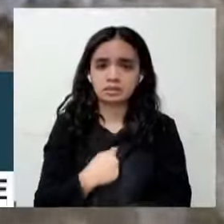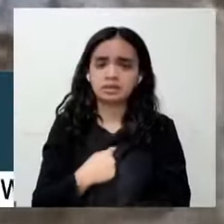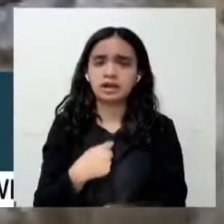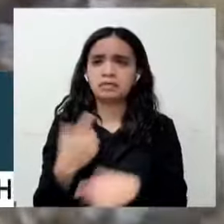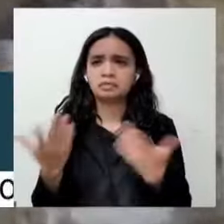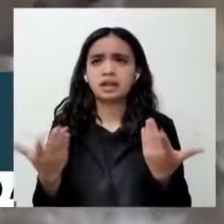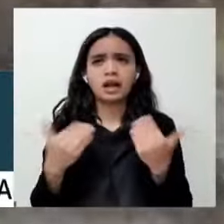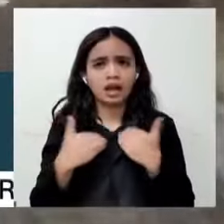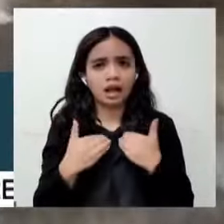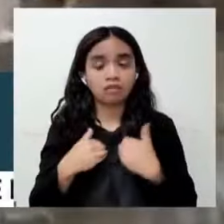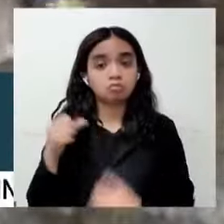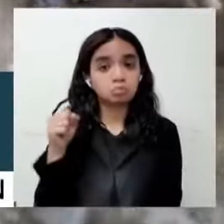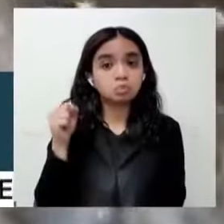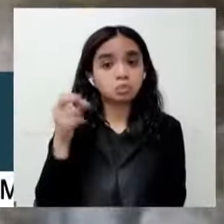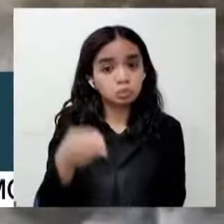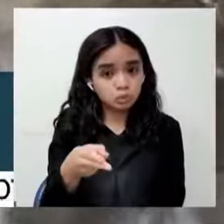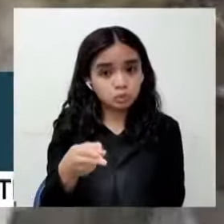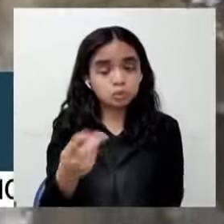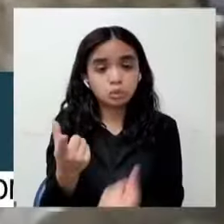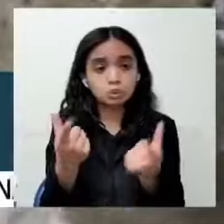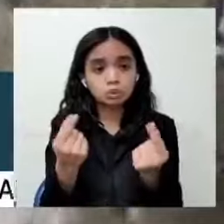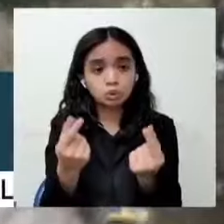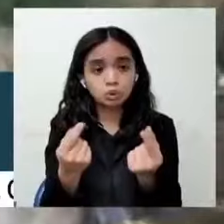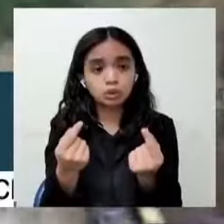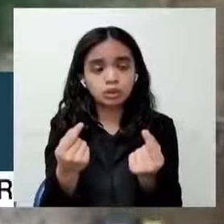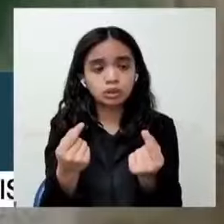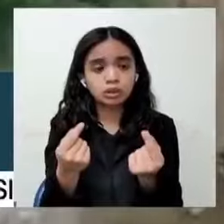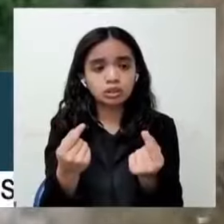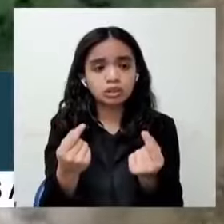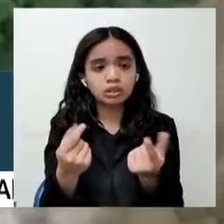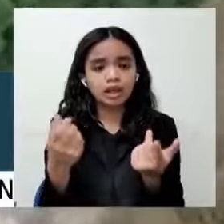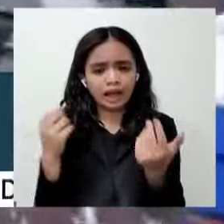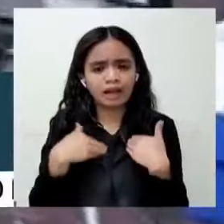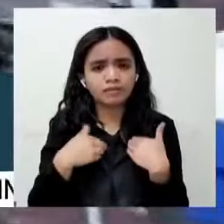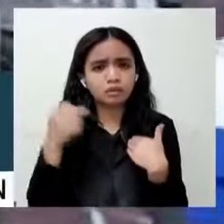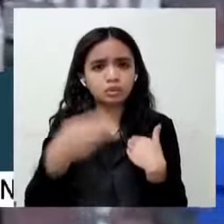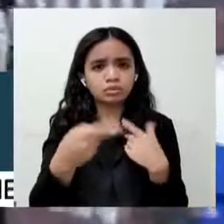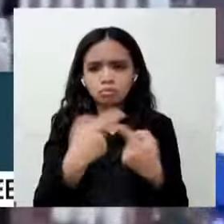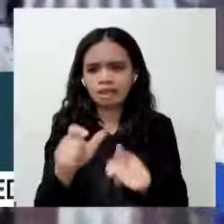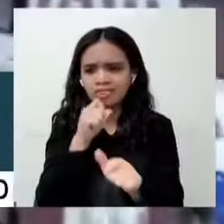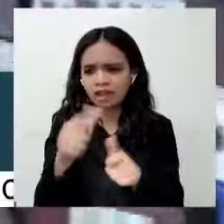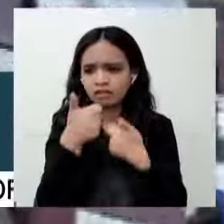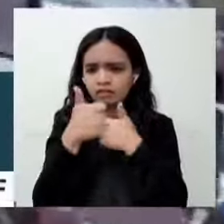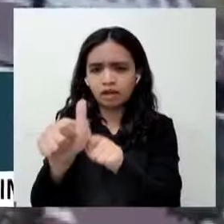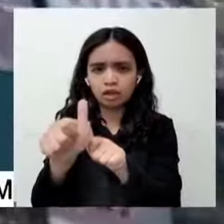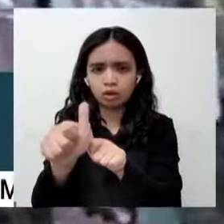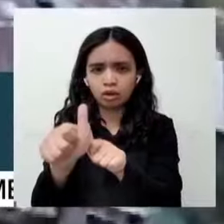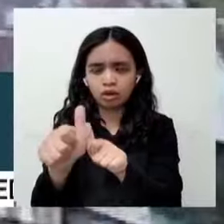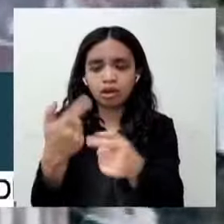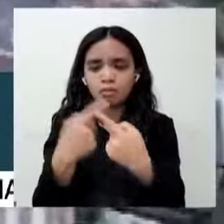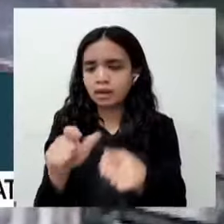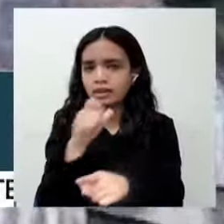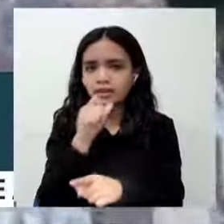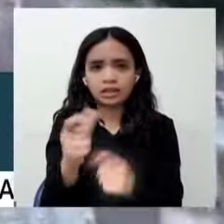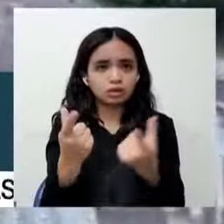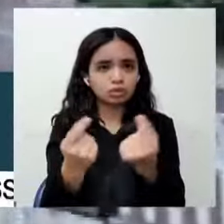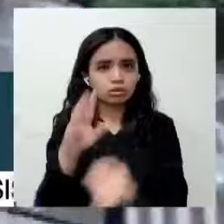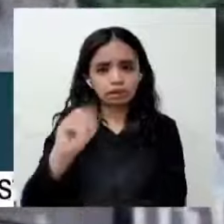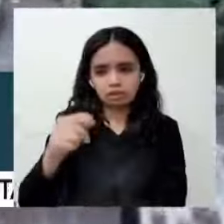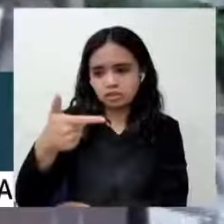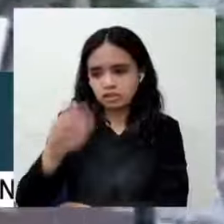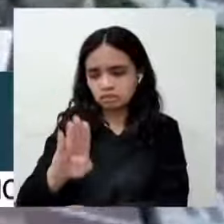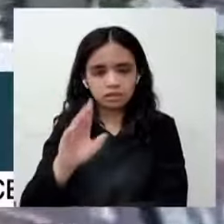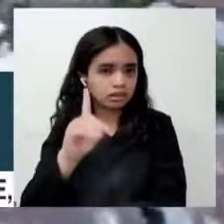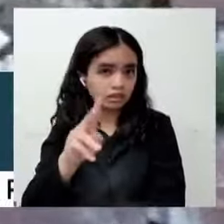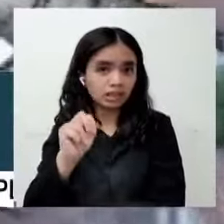order, subalit hindi sinunod. There was an order, hindi in-implement fully by the MGB, by DNR. My